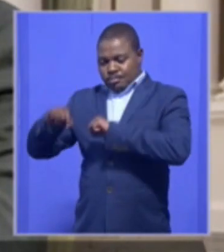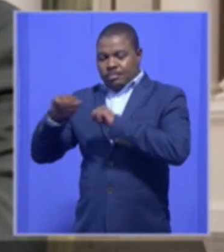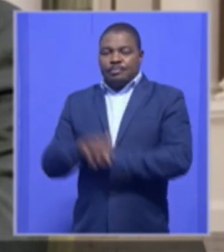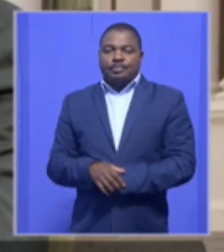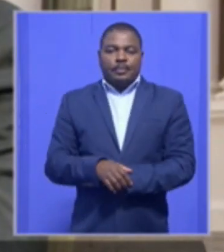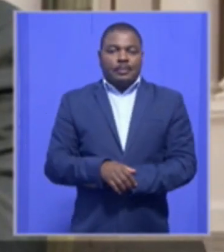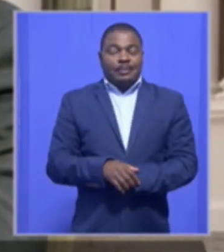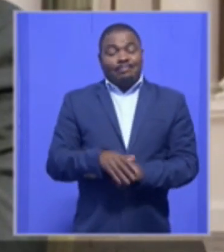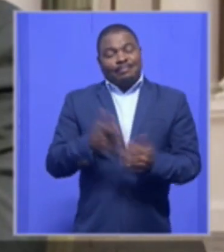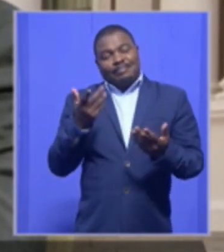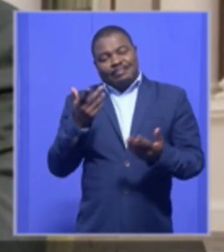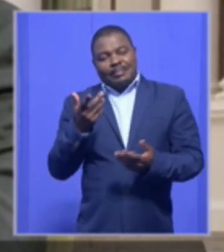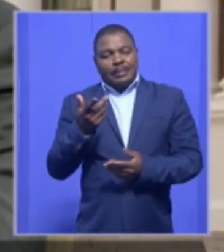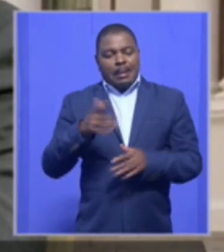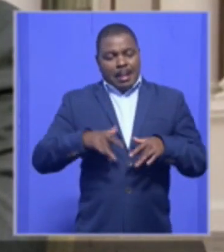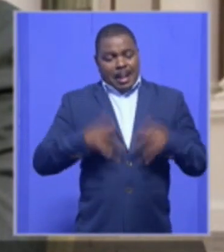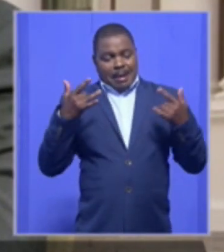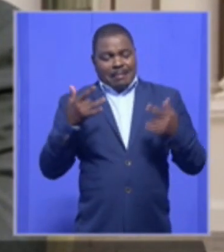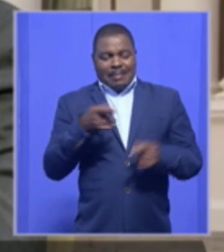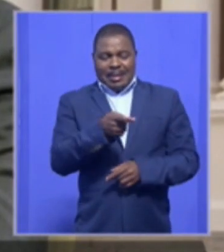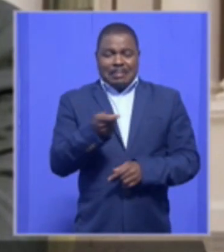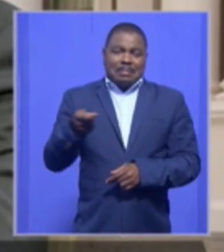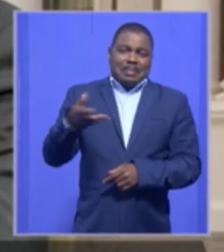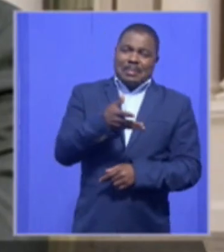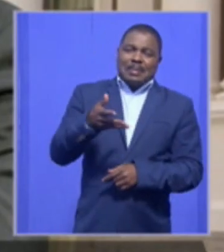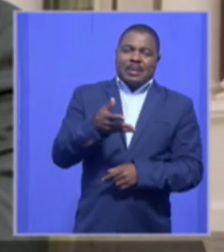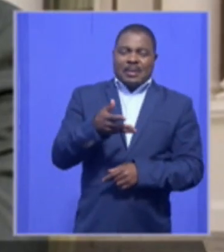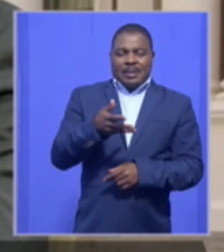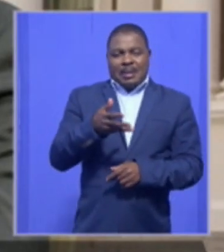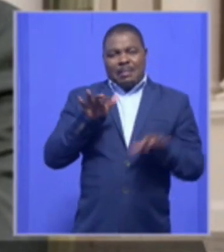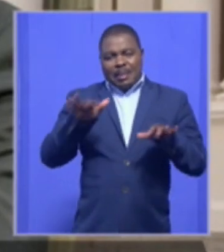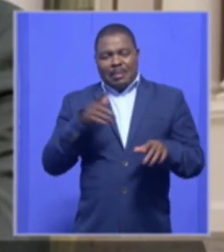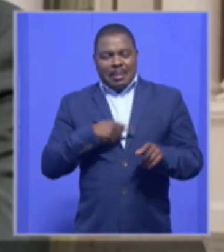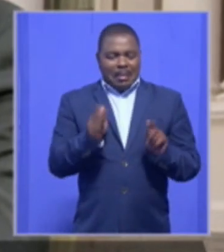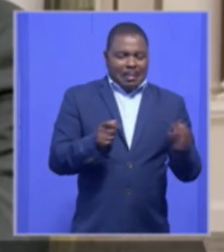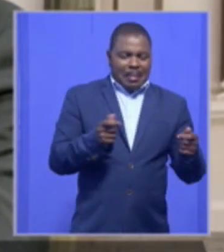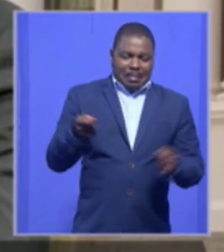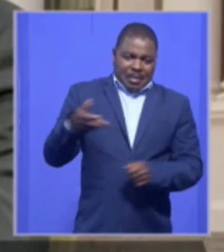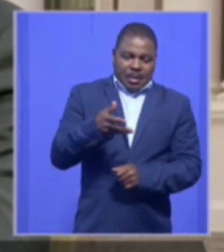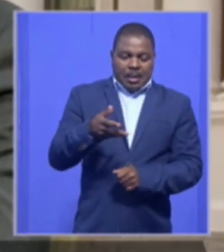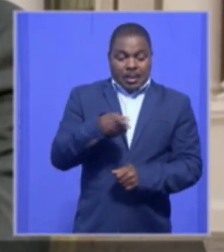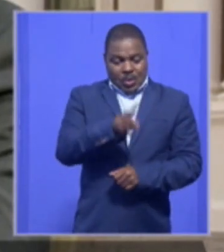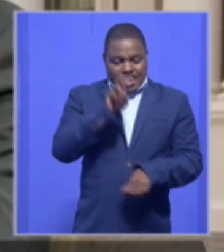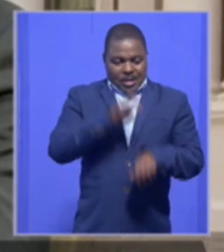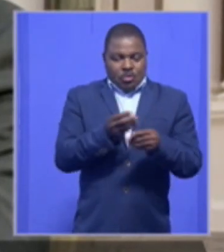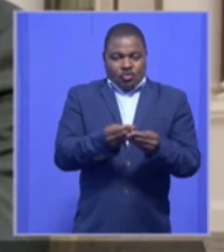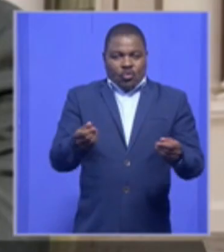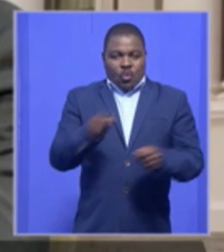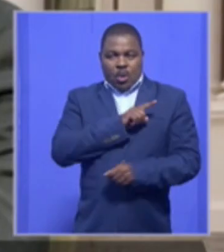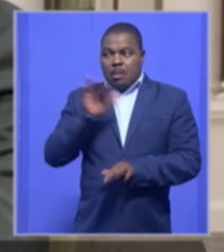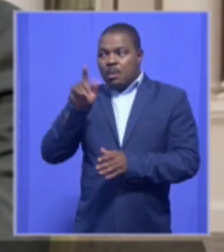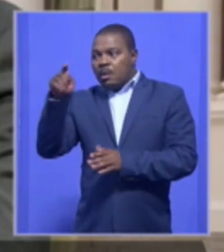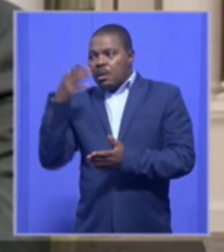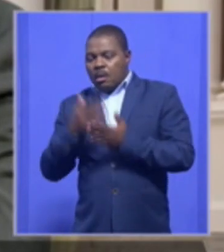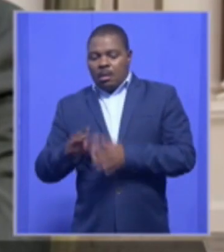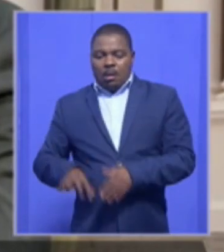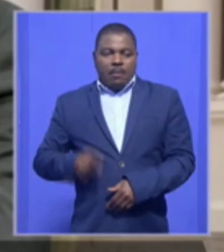Cost of living. Let's address this problem to ensure that people can afford so that there can